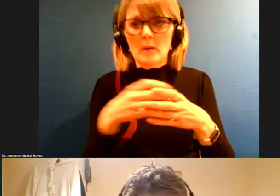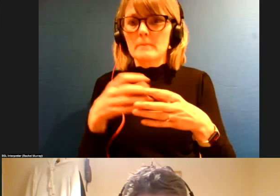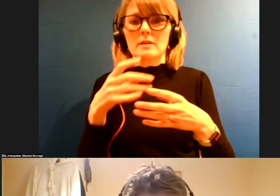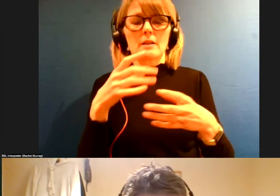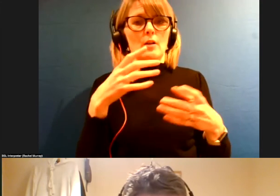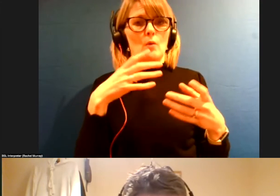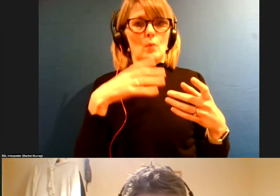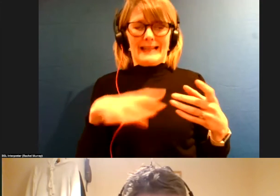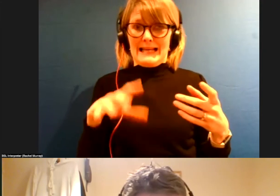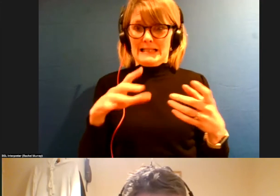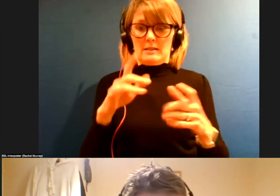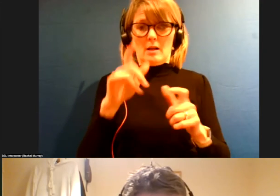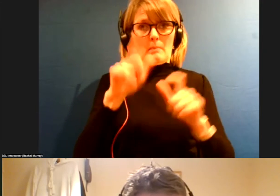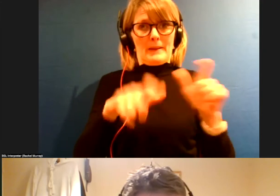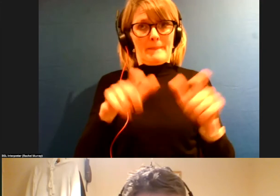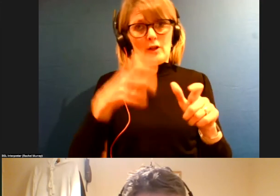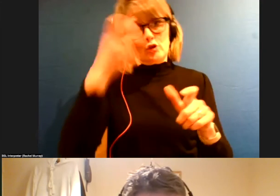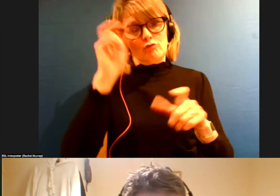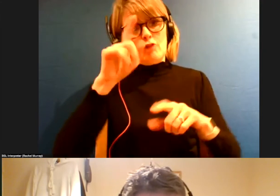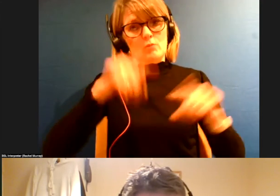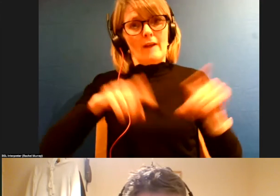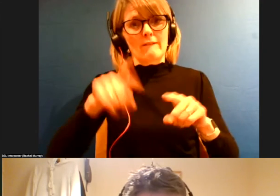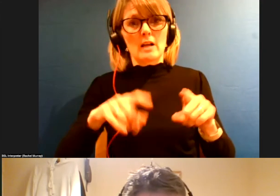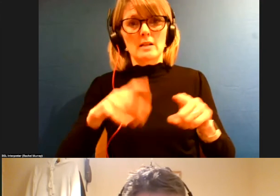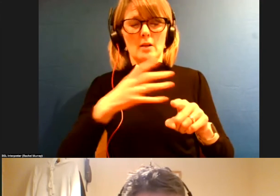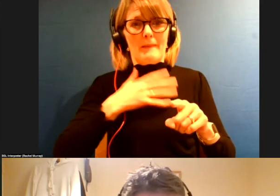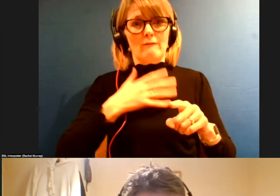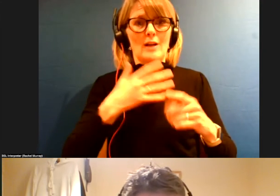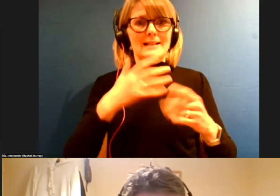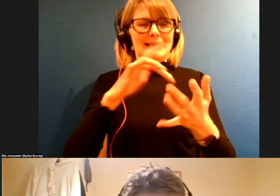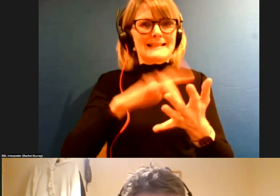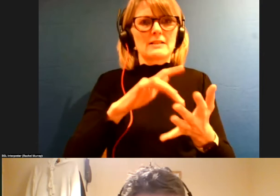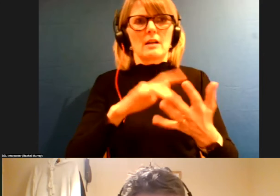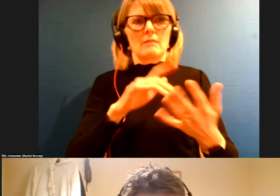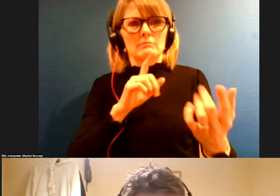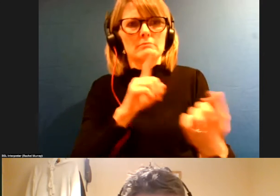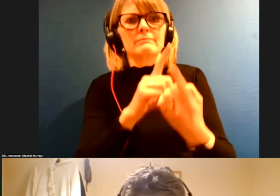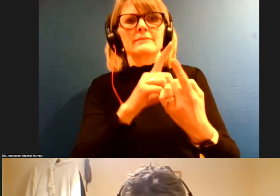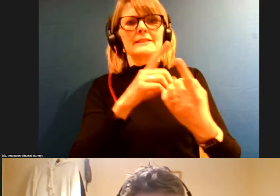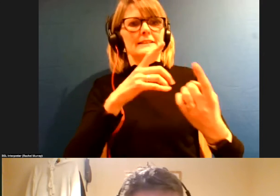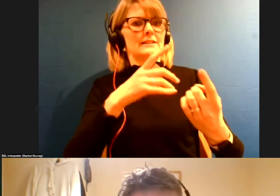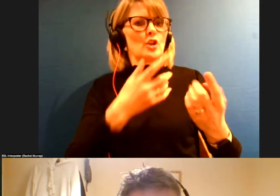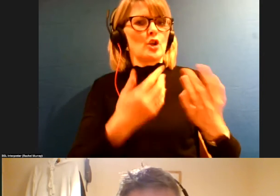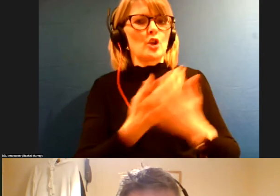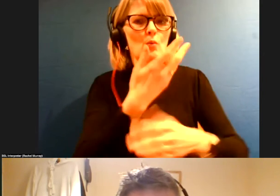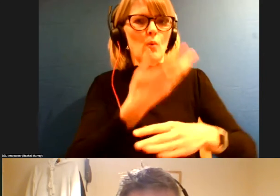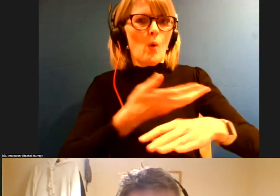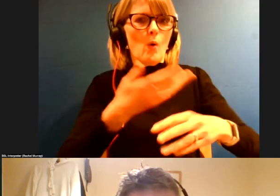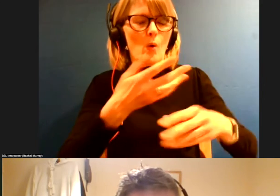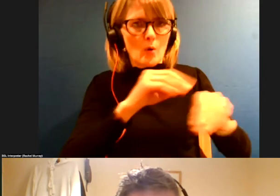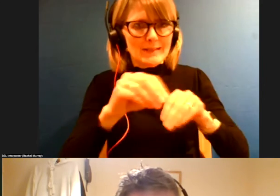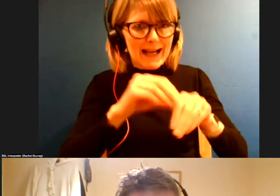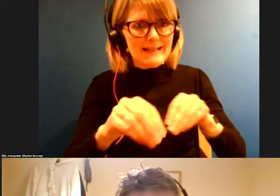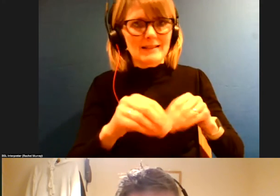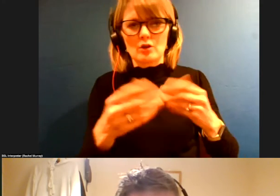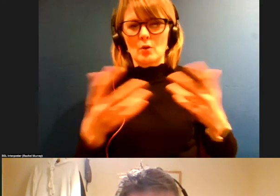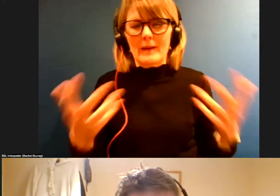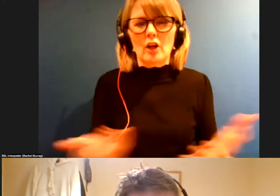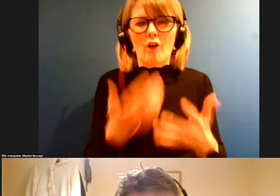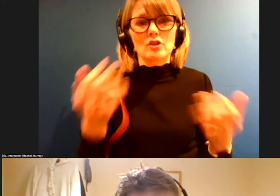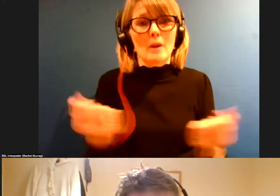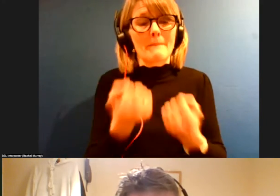and center of encounters with potential ordinands to encourage and empower them. Theological education needs to look